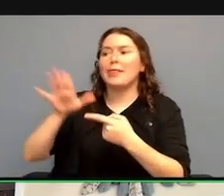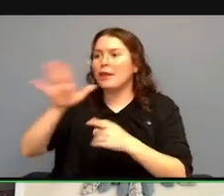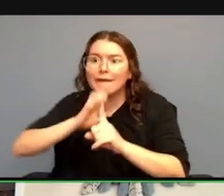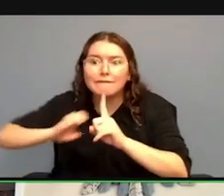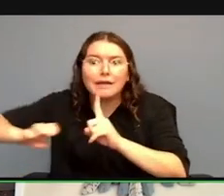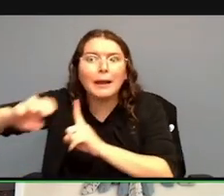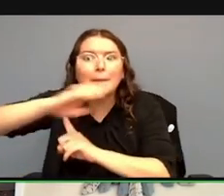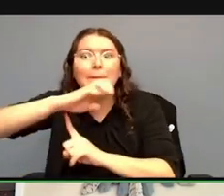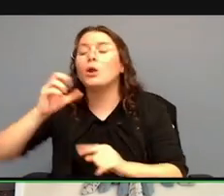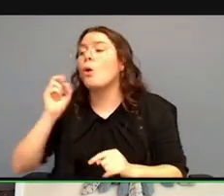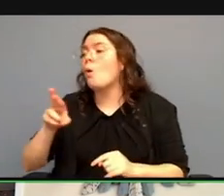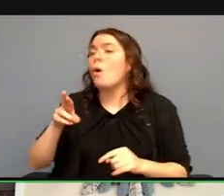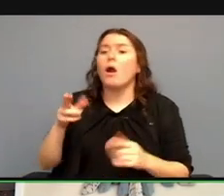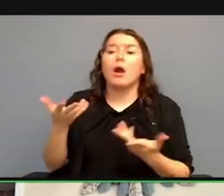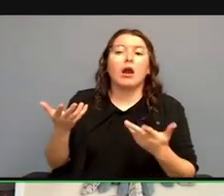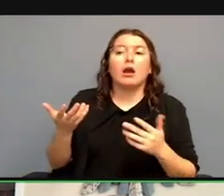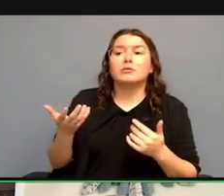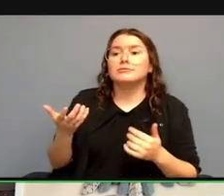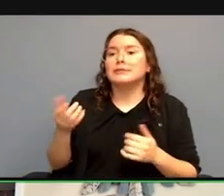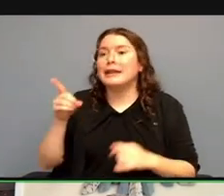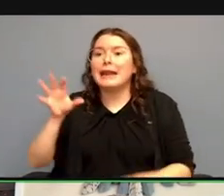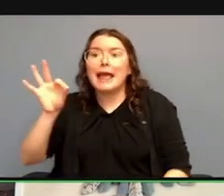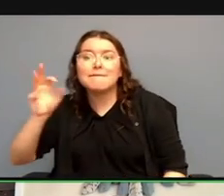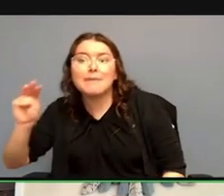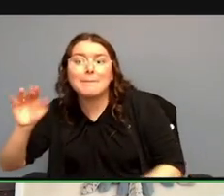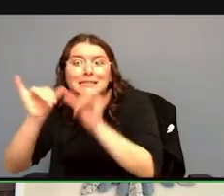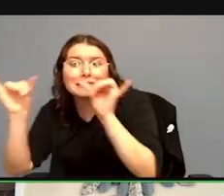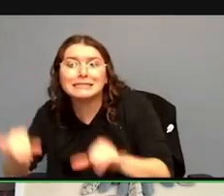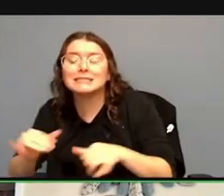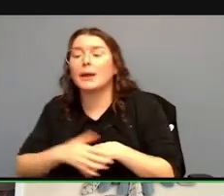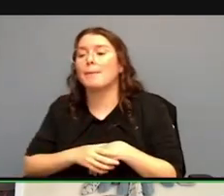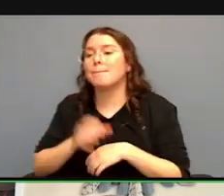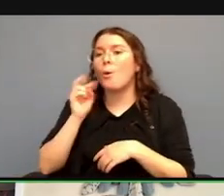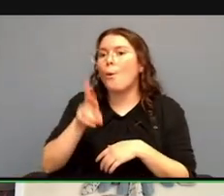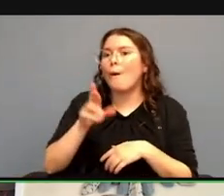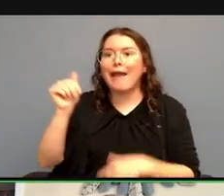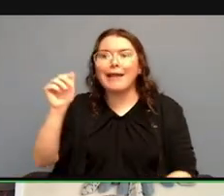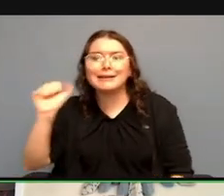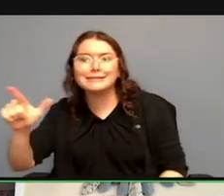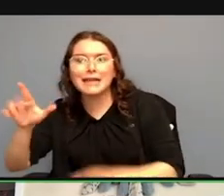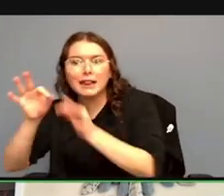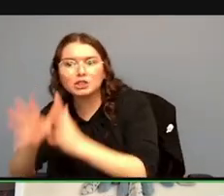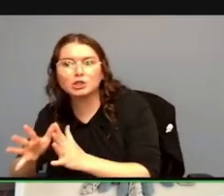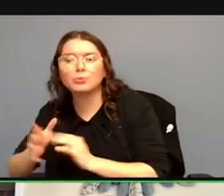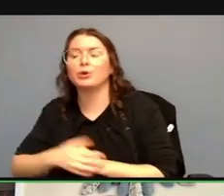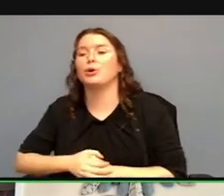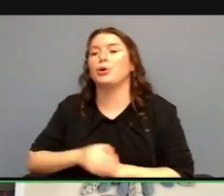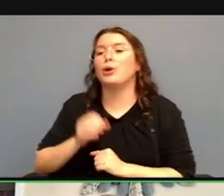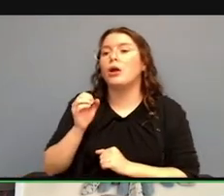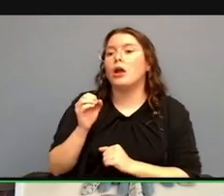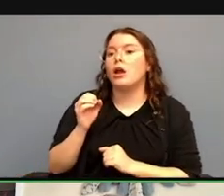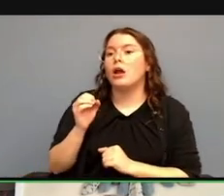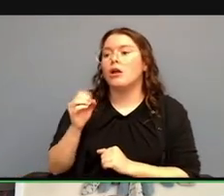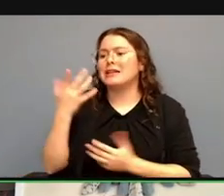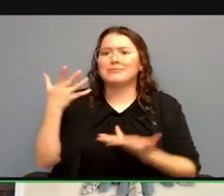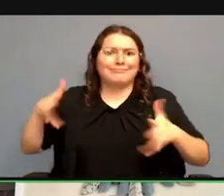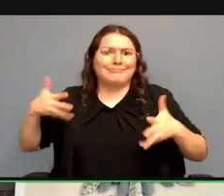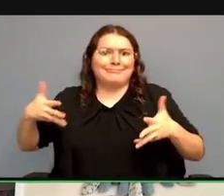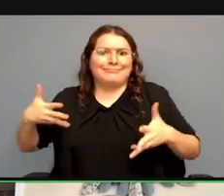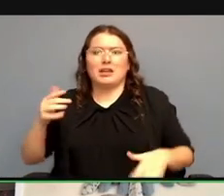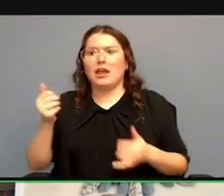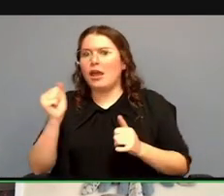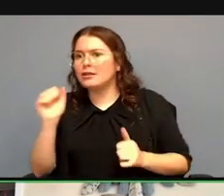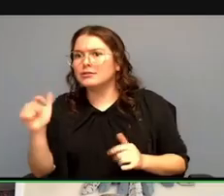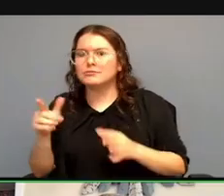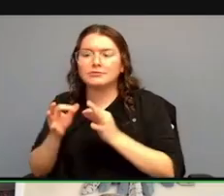environment. They need an FM system. They need an ASL interpreter, but that's all they need.